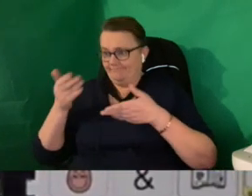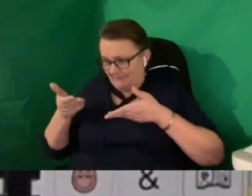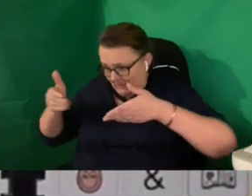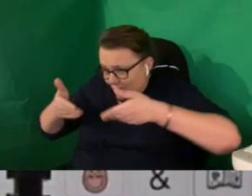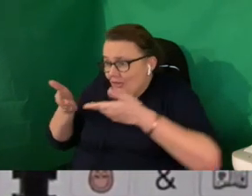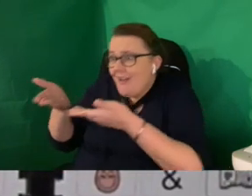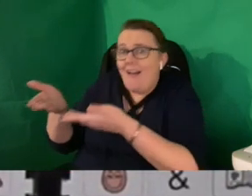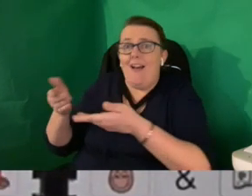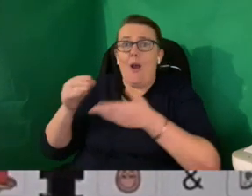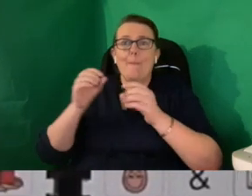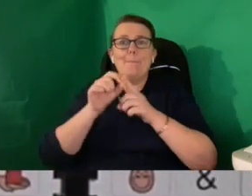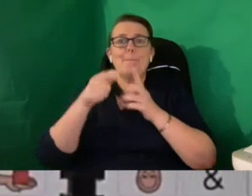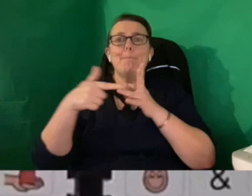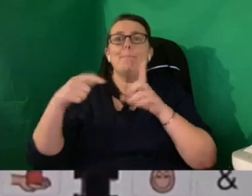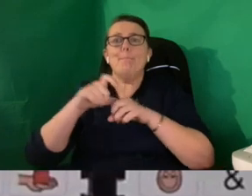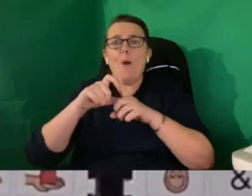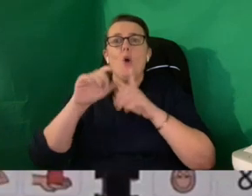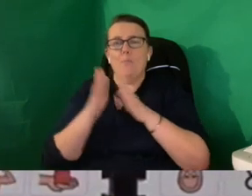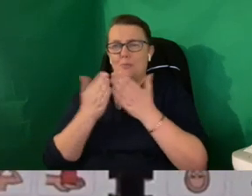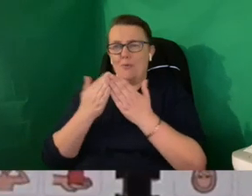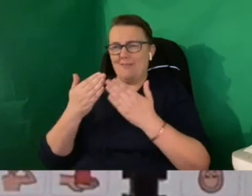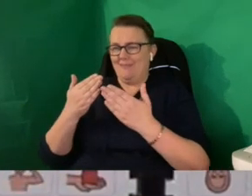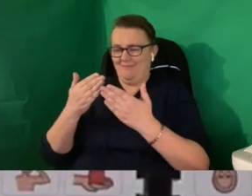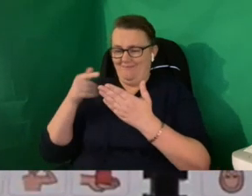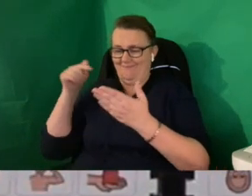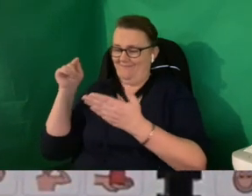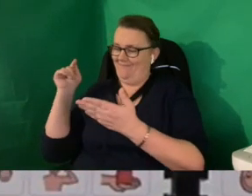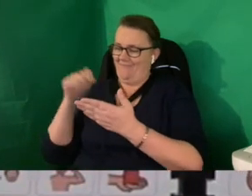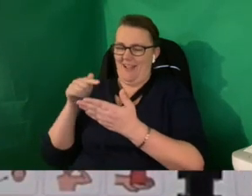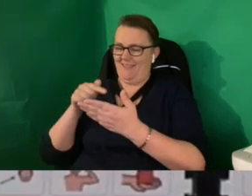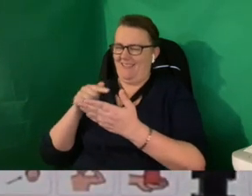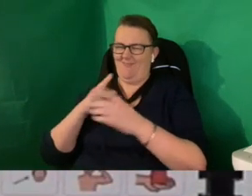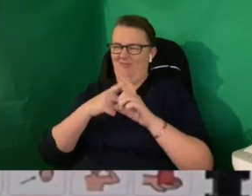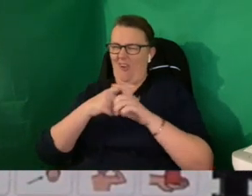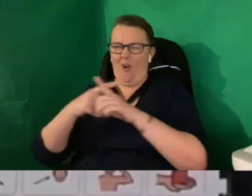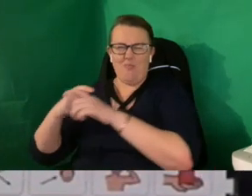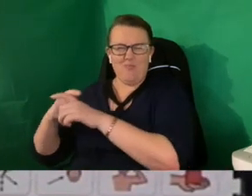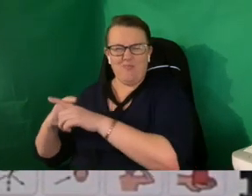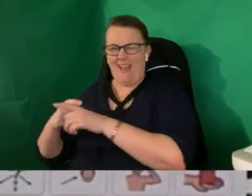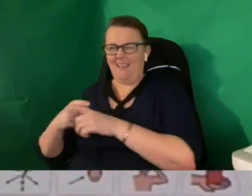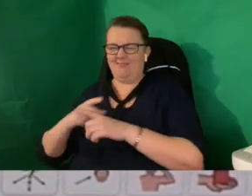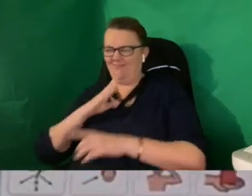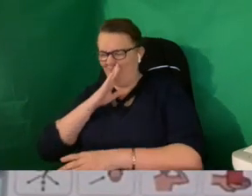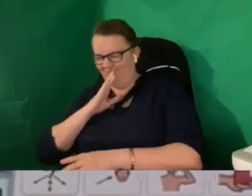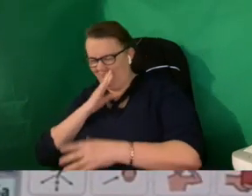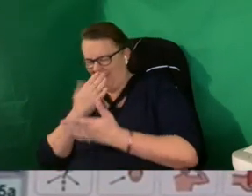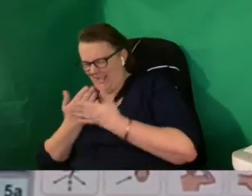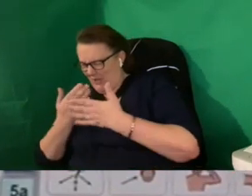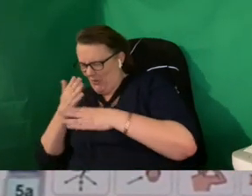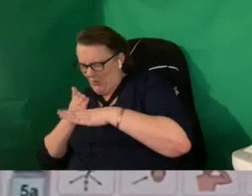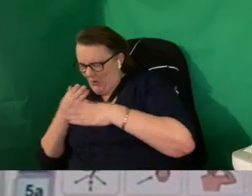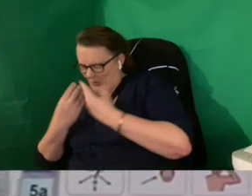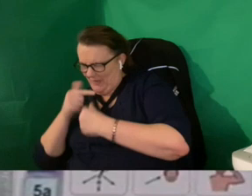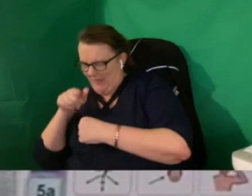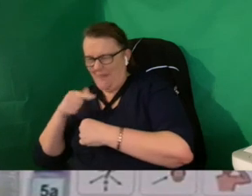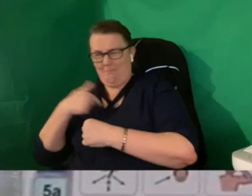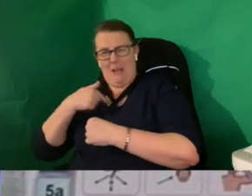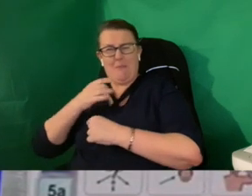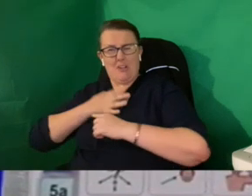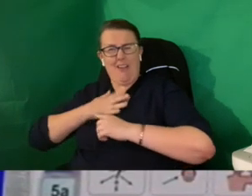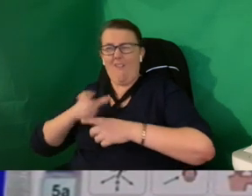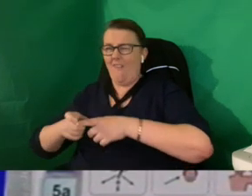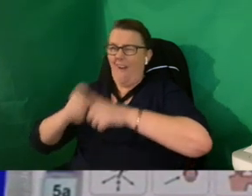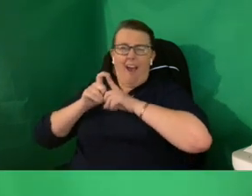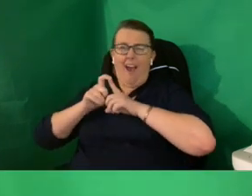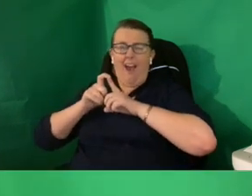book. I couldn't even navigate it. So expecting a child who's 3.5, 4 years old working out how to